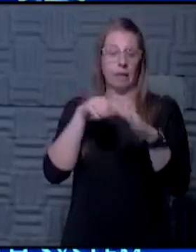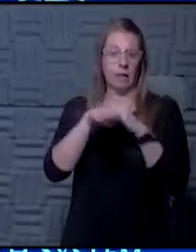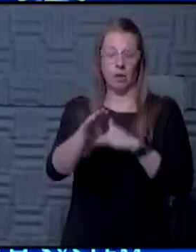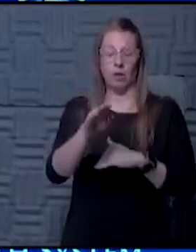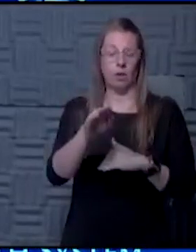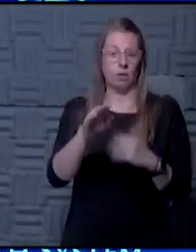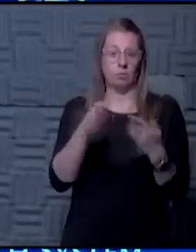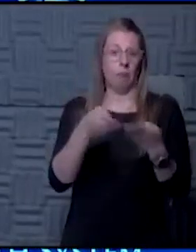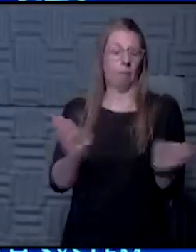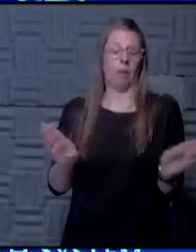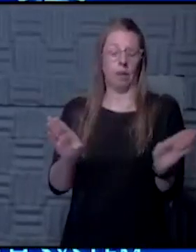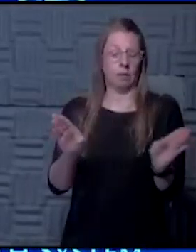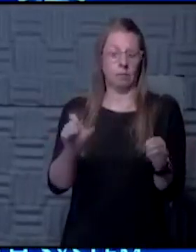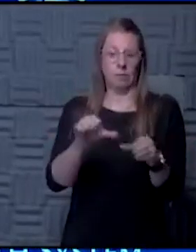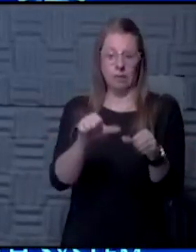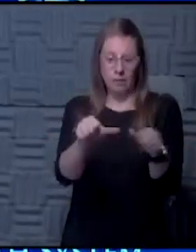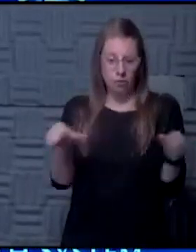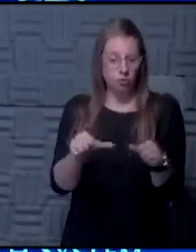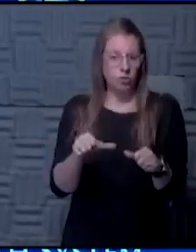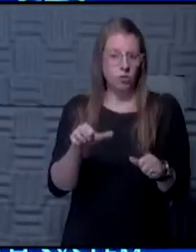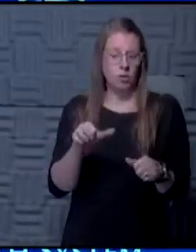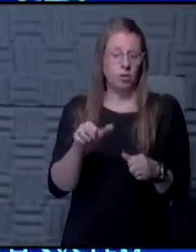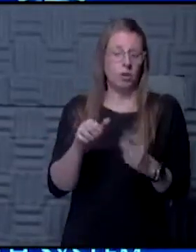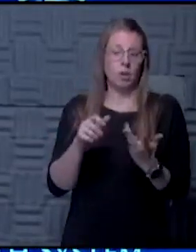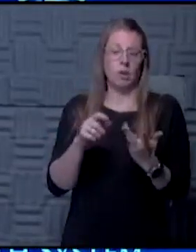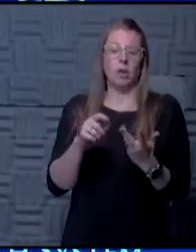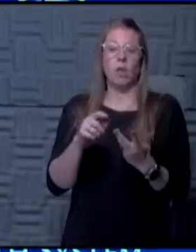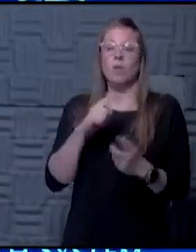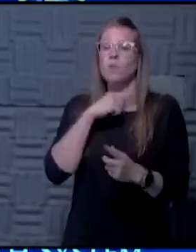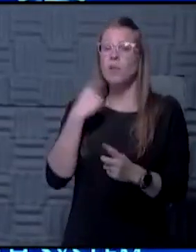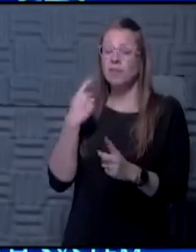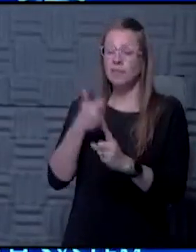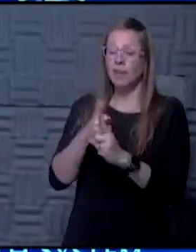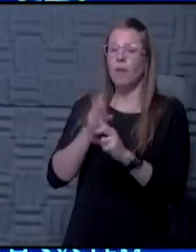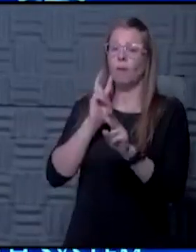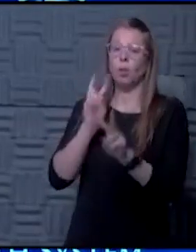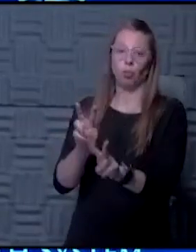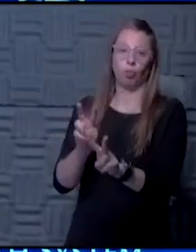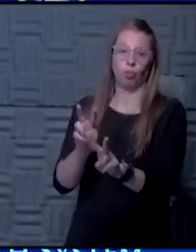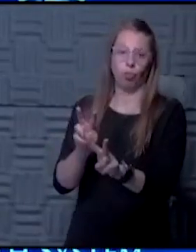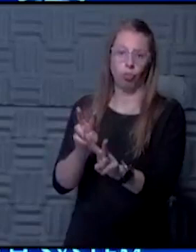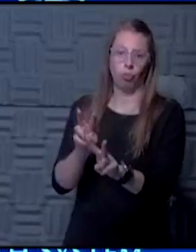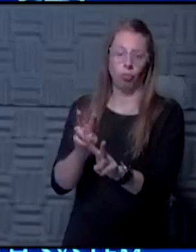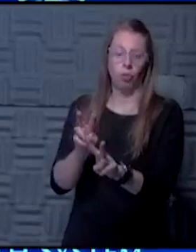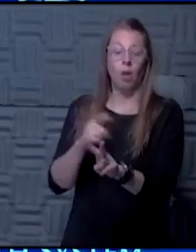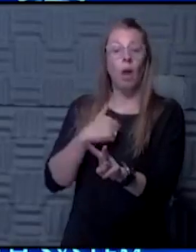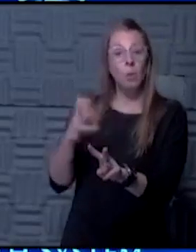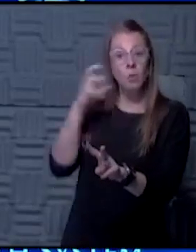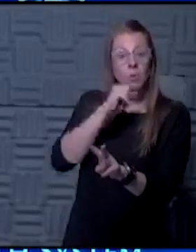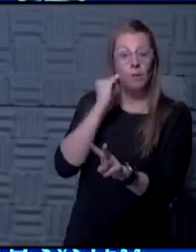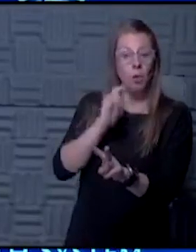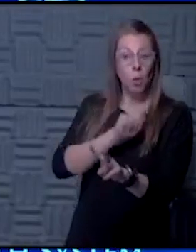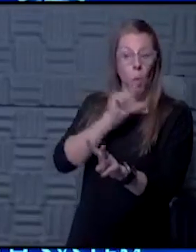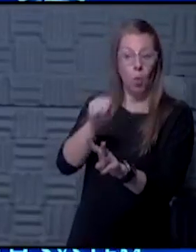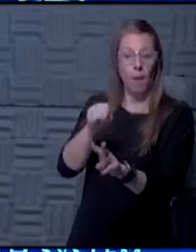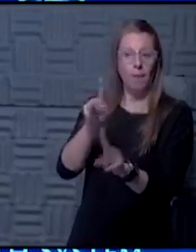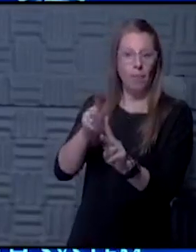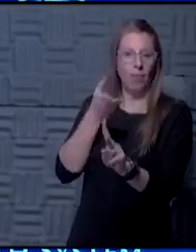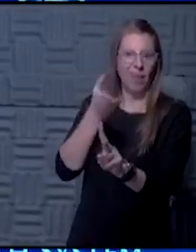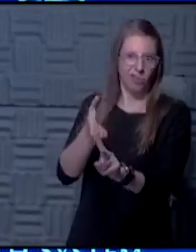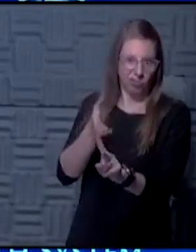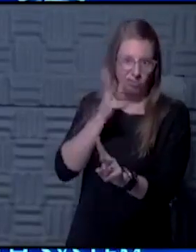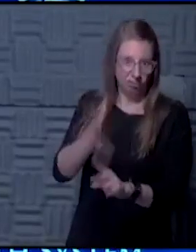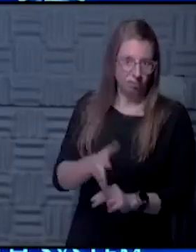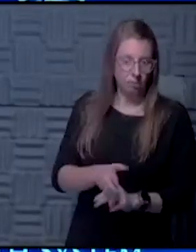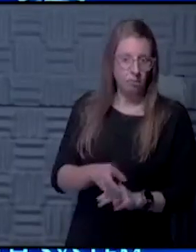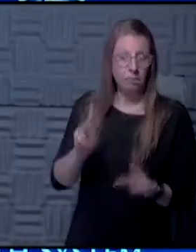you're going to go to a gas station, or you're going to stay in the hotel. The risk is the funeral. Because I'm going to assume if you're going, there's going to be people there. And if